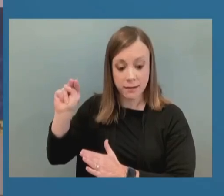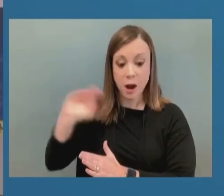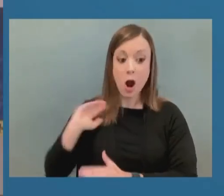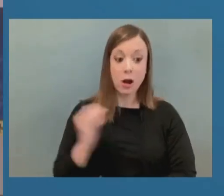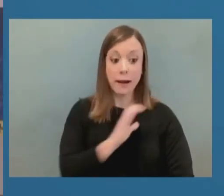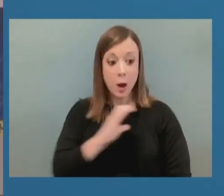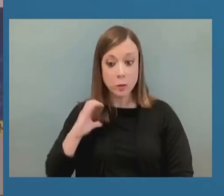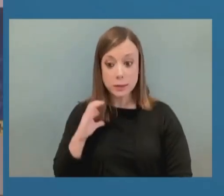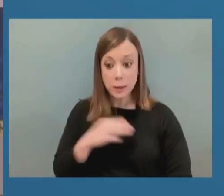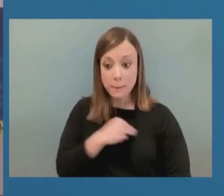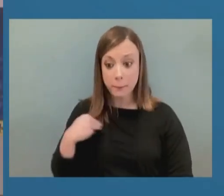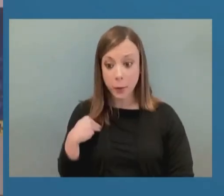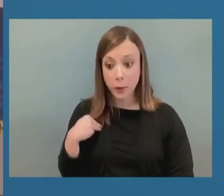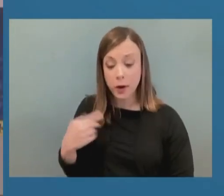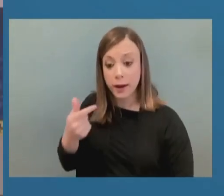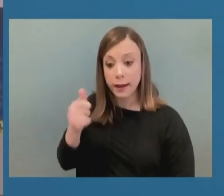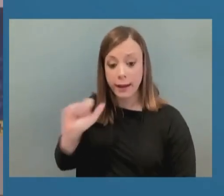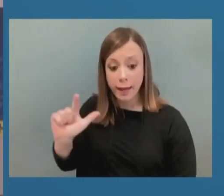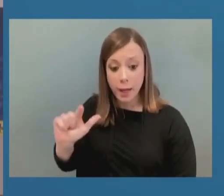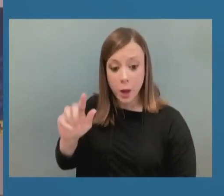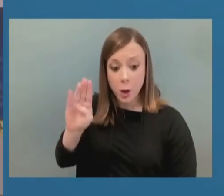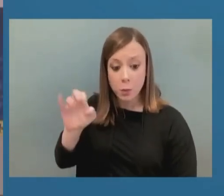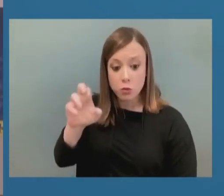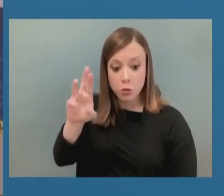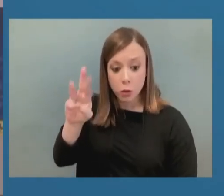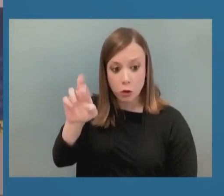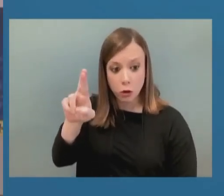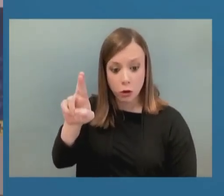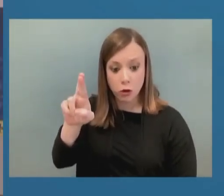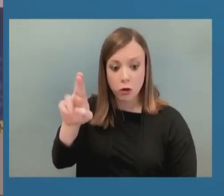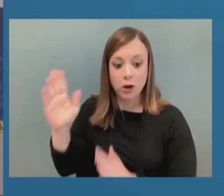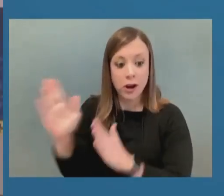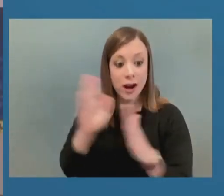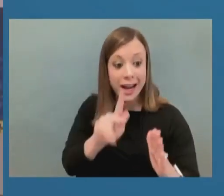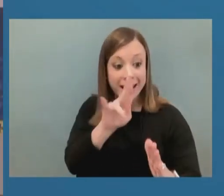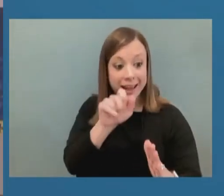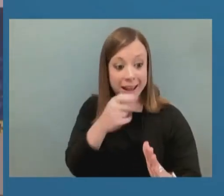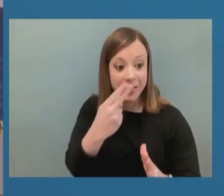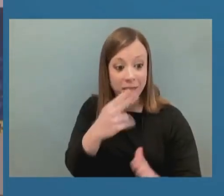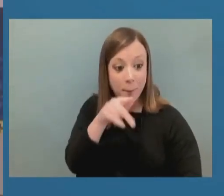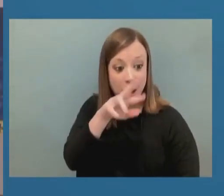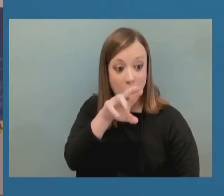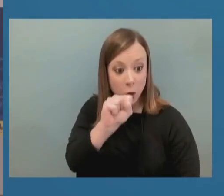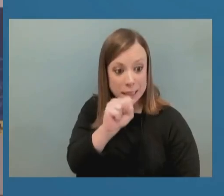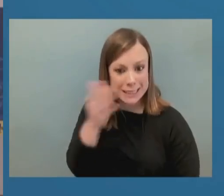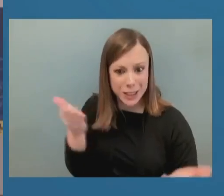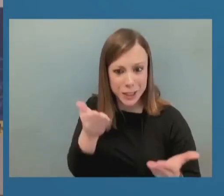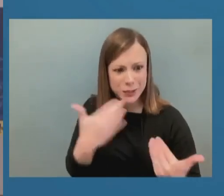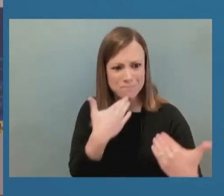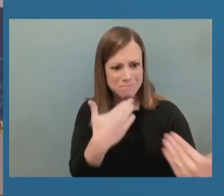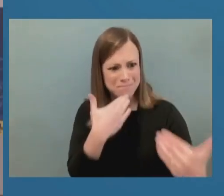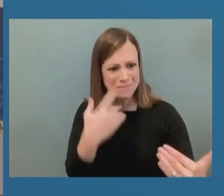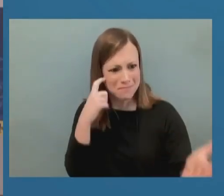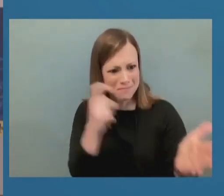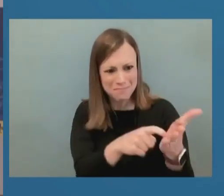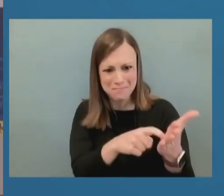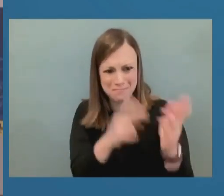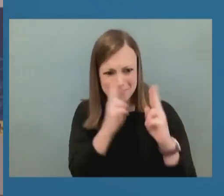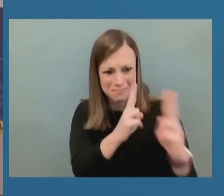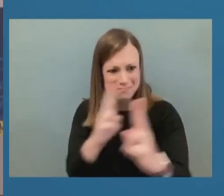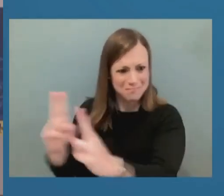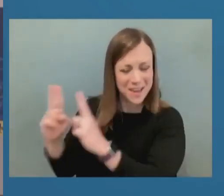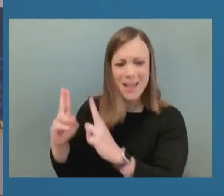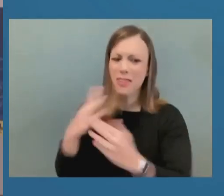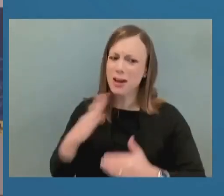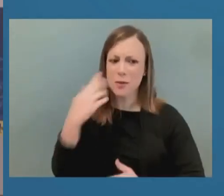Brewer is here. Keith Powers is here. Anybody else? Thank you. Thank you for understanding of this.